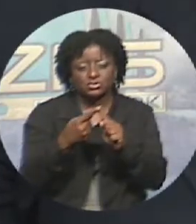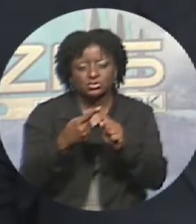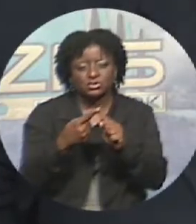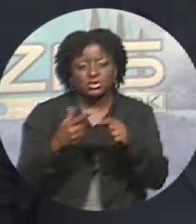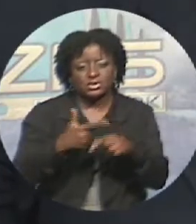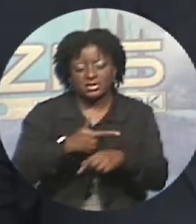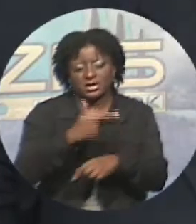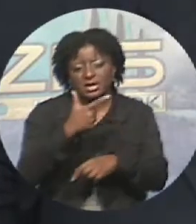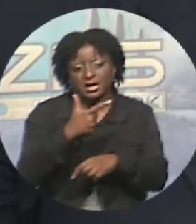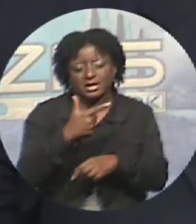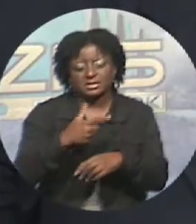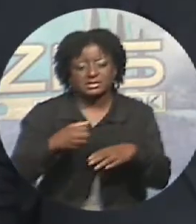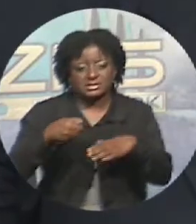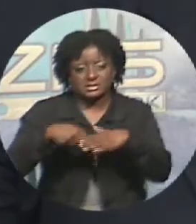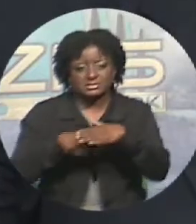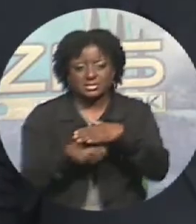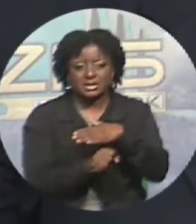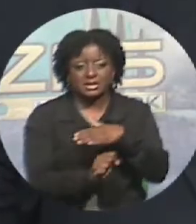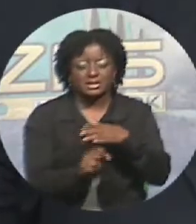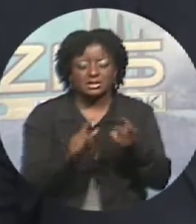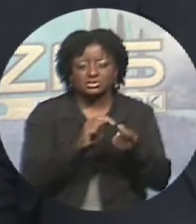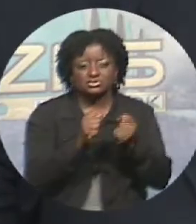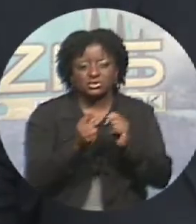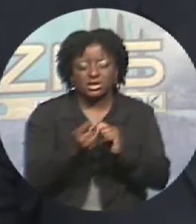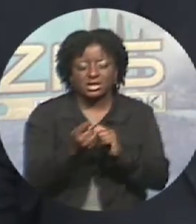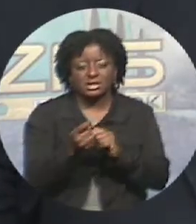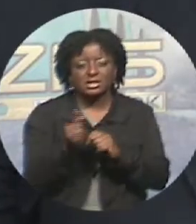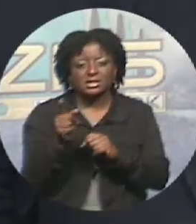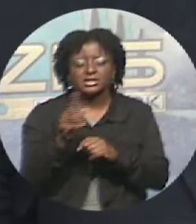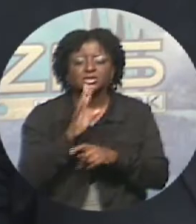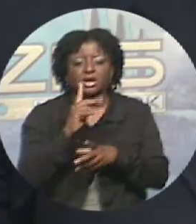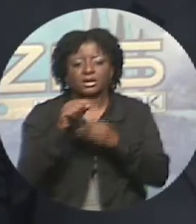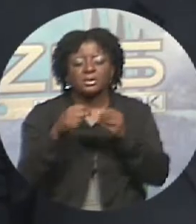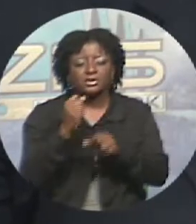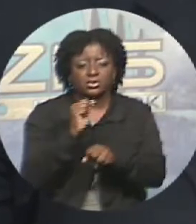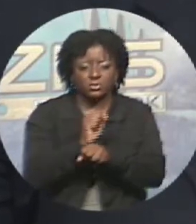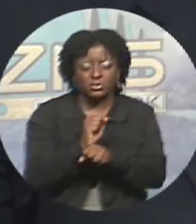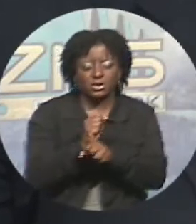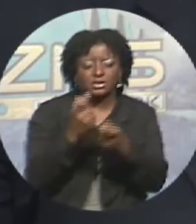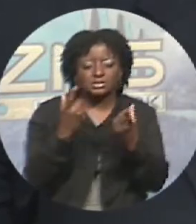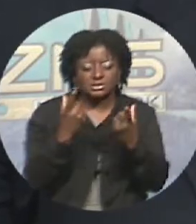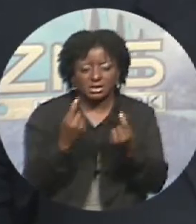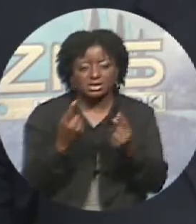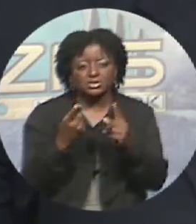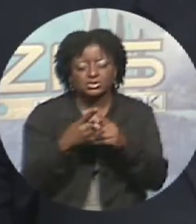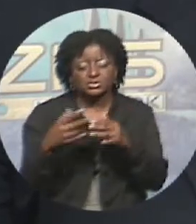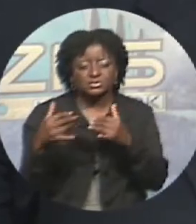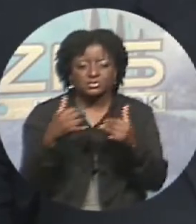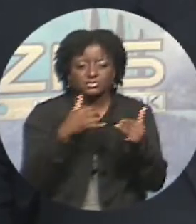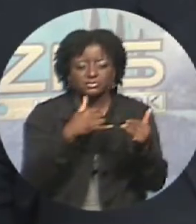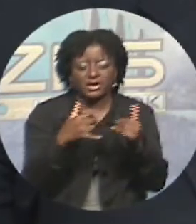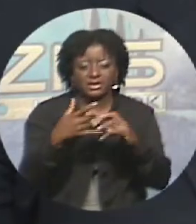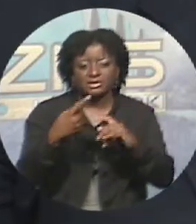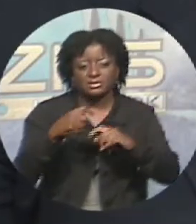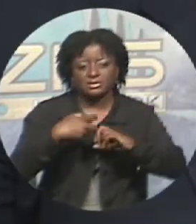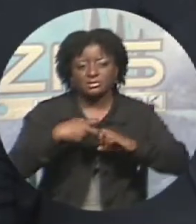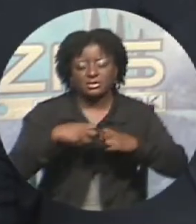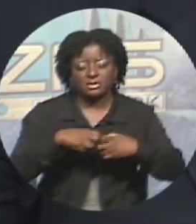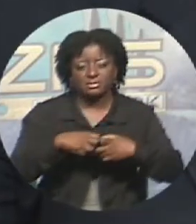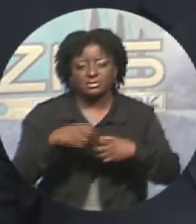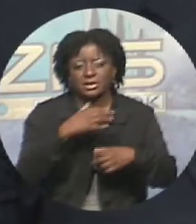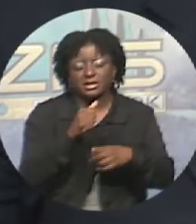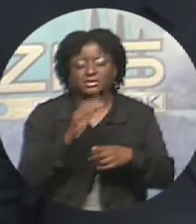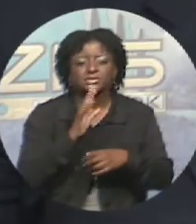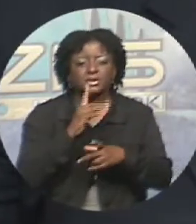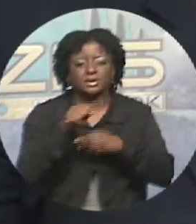us tonight, the Prime Minister acknowledged the work done to combat the crime problem, while he also chided the USA for its role in feeding crime throughout the